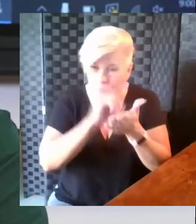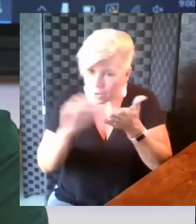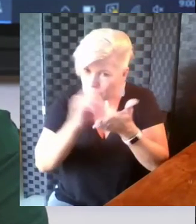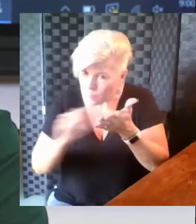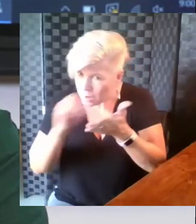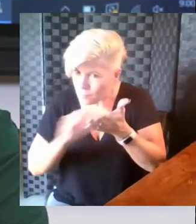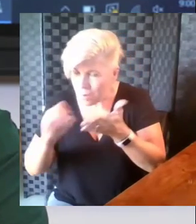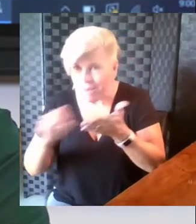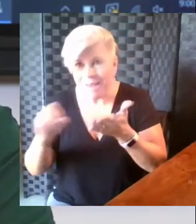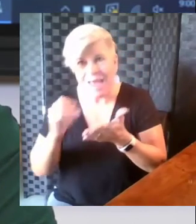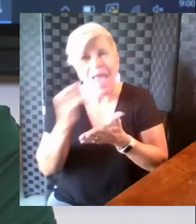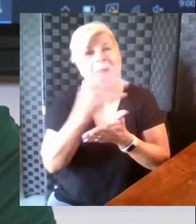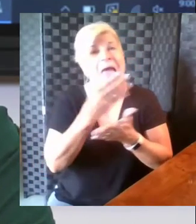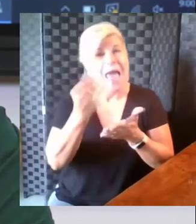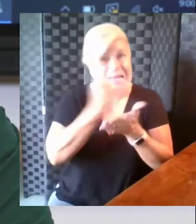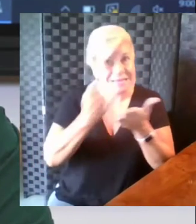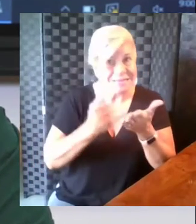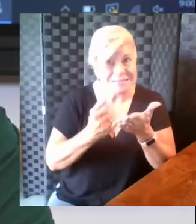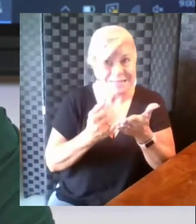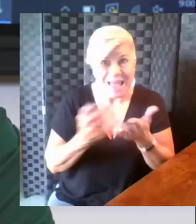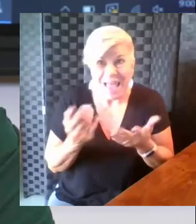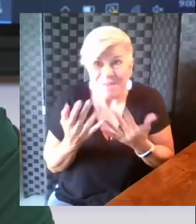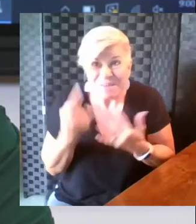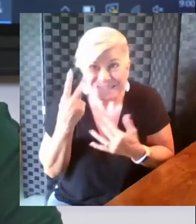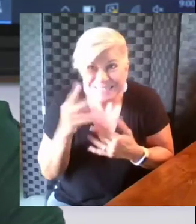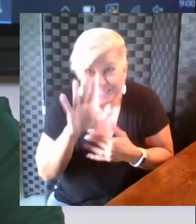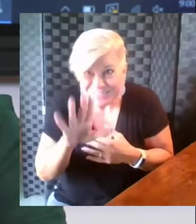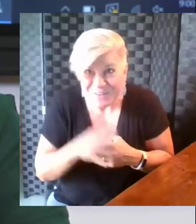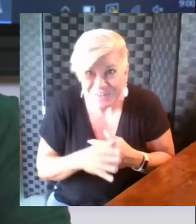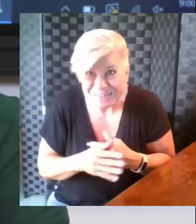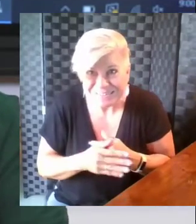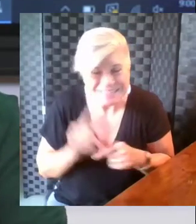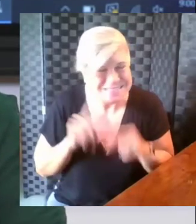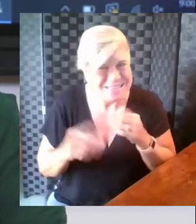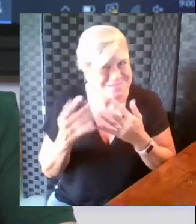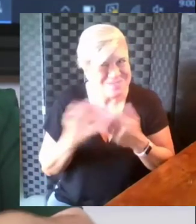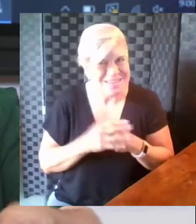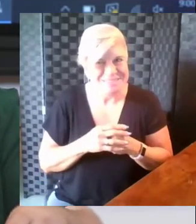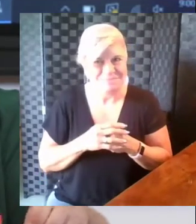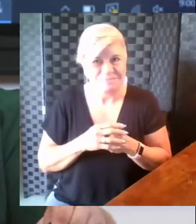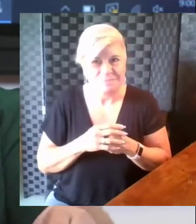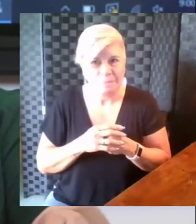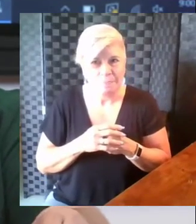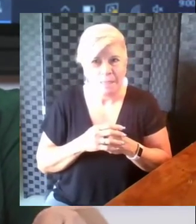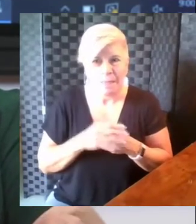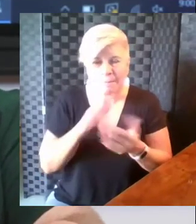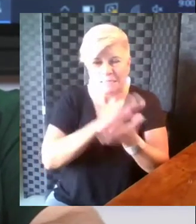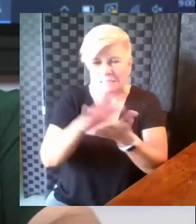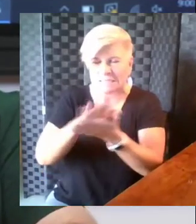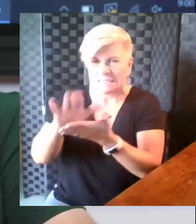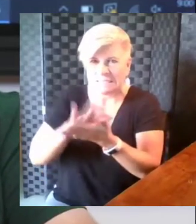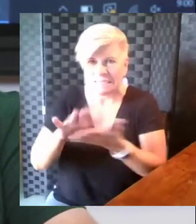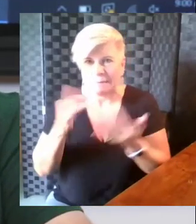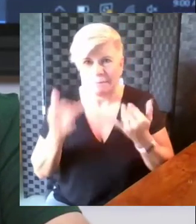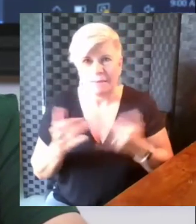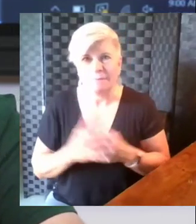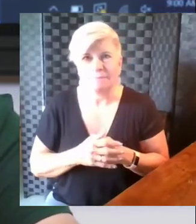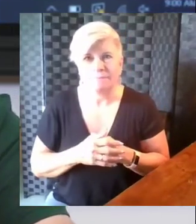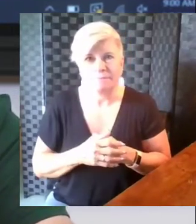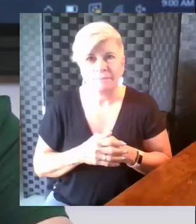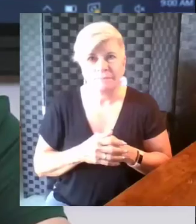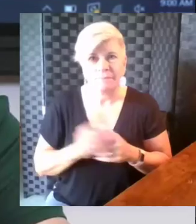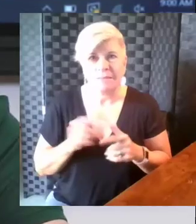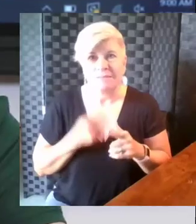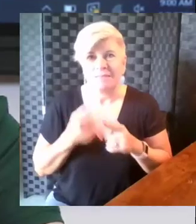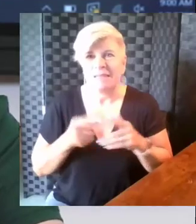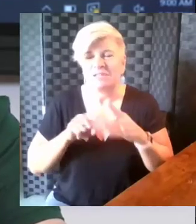writing and illustrating in it. I can't wait to see what your journal looks like. I'm going to put up all my supplies, and then we're going to get